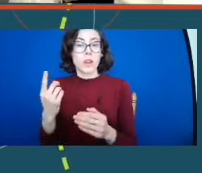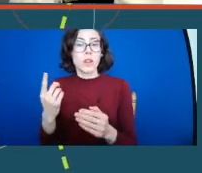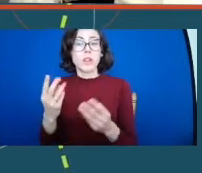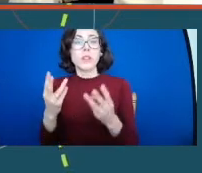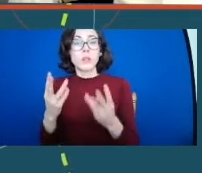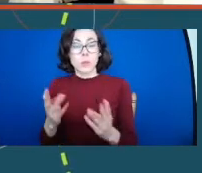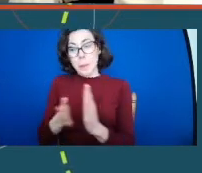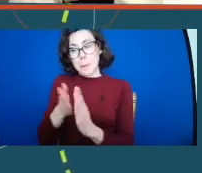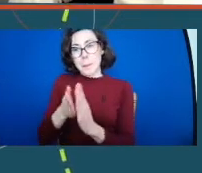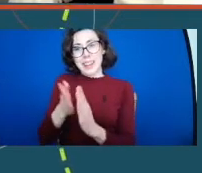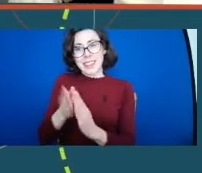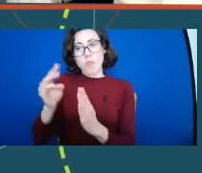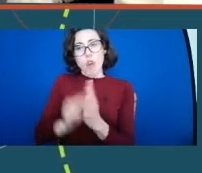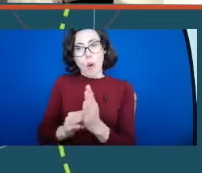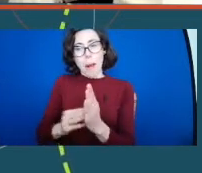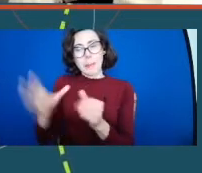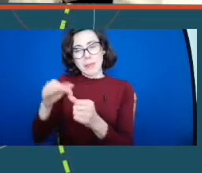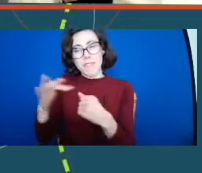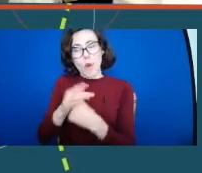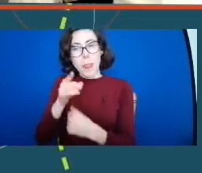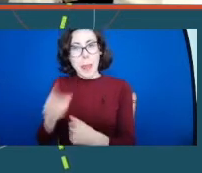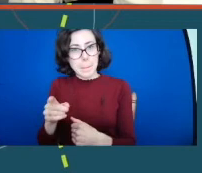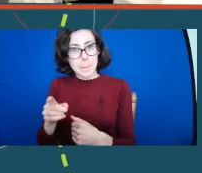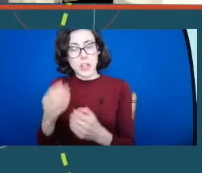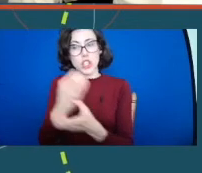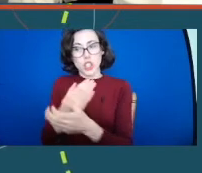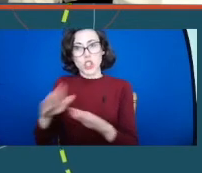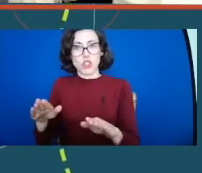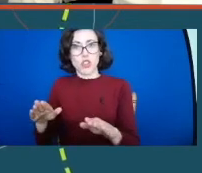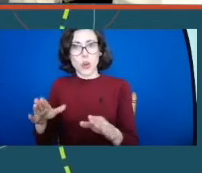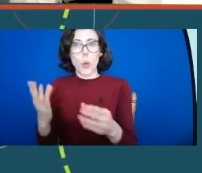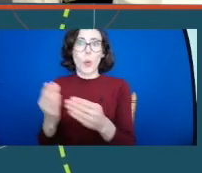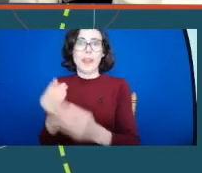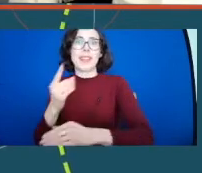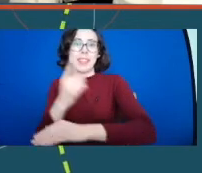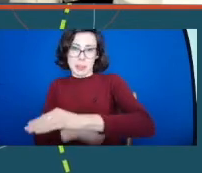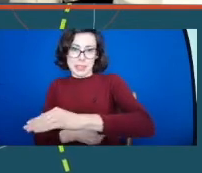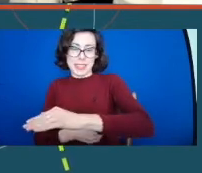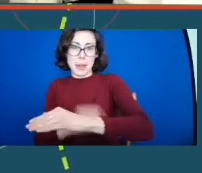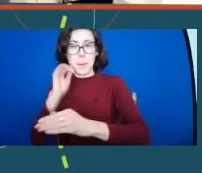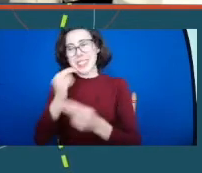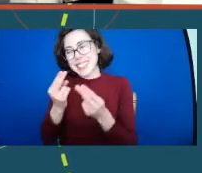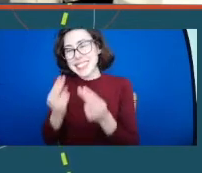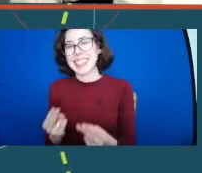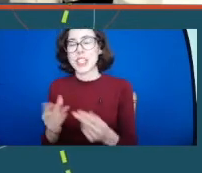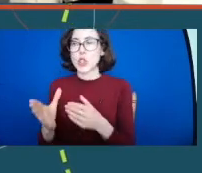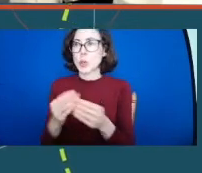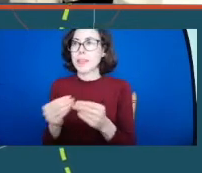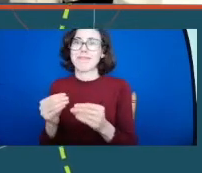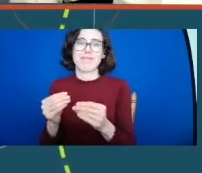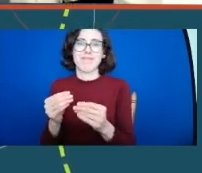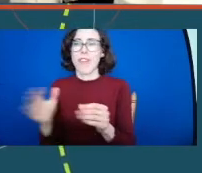type program for children with disabilities who are also in great need of something that's more comprehensive than just